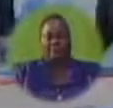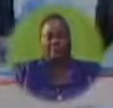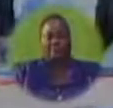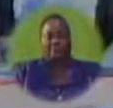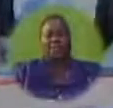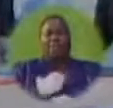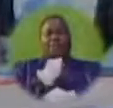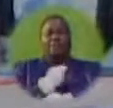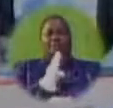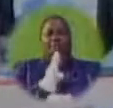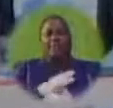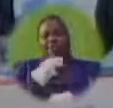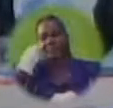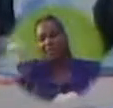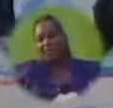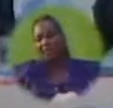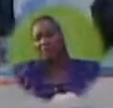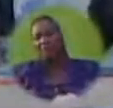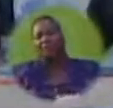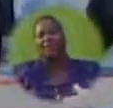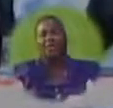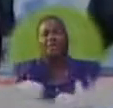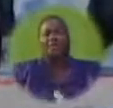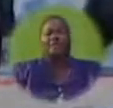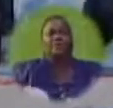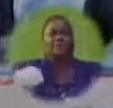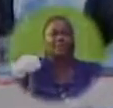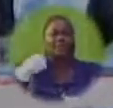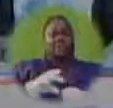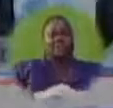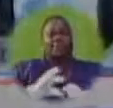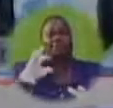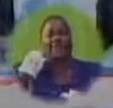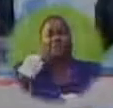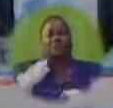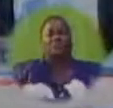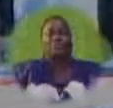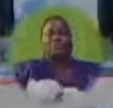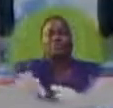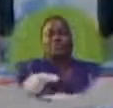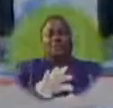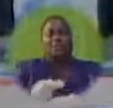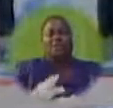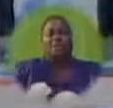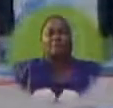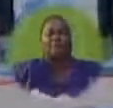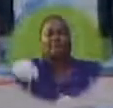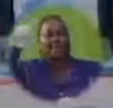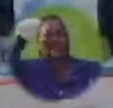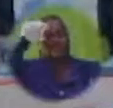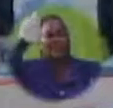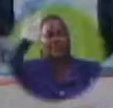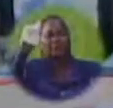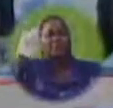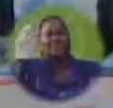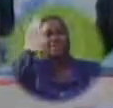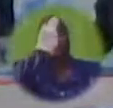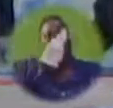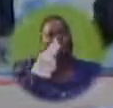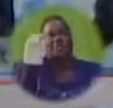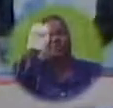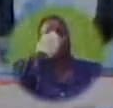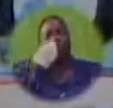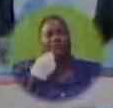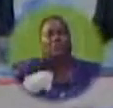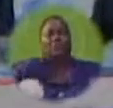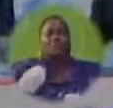Antigua and Barbuda has welcomed a new diplomat to its shores. Ambassador and head of delegation of the European Union, EU to Barbados